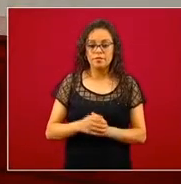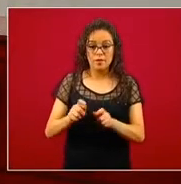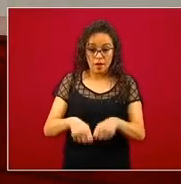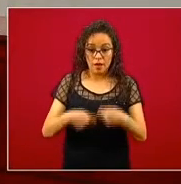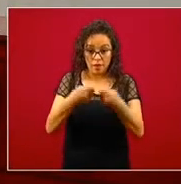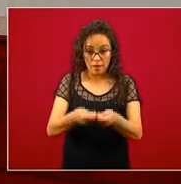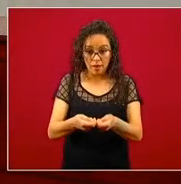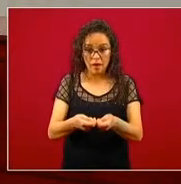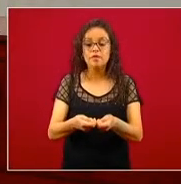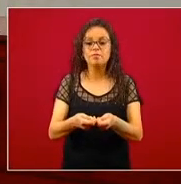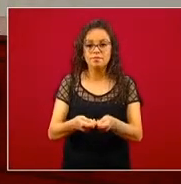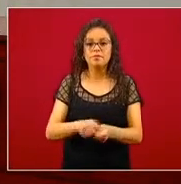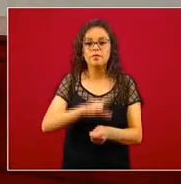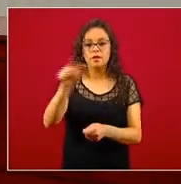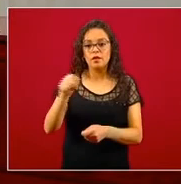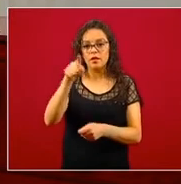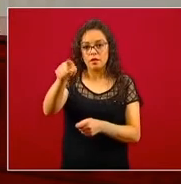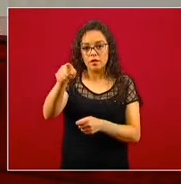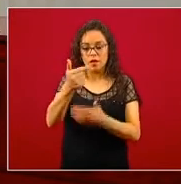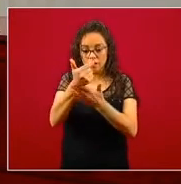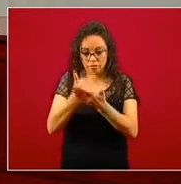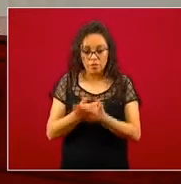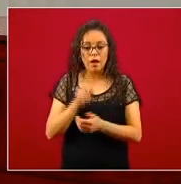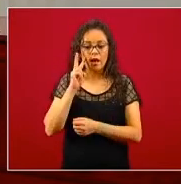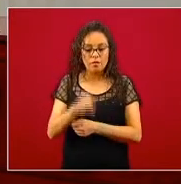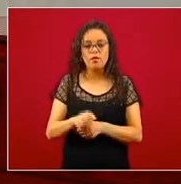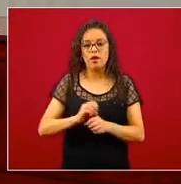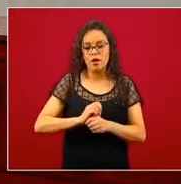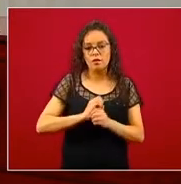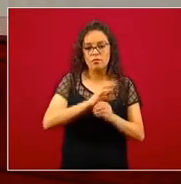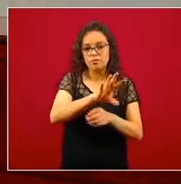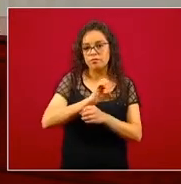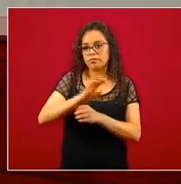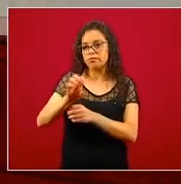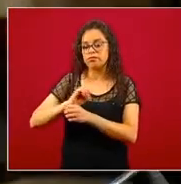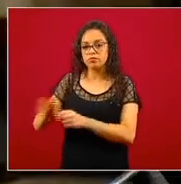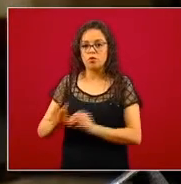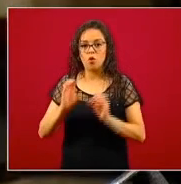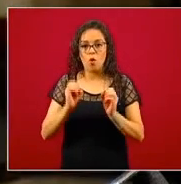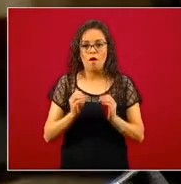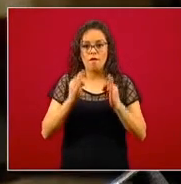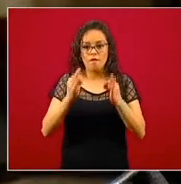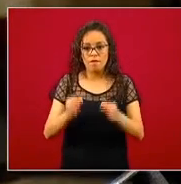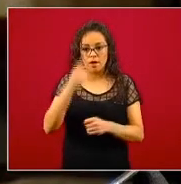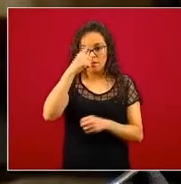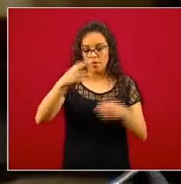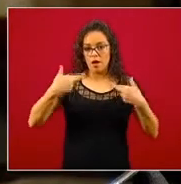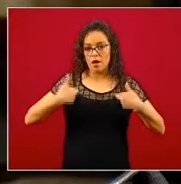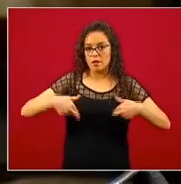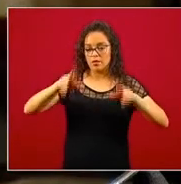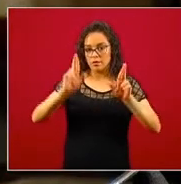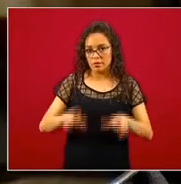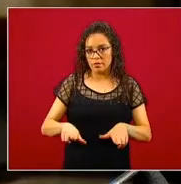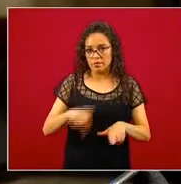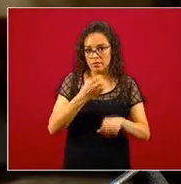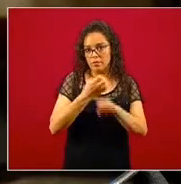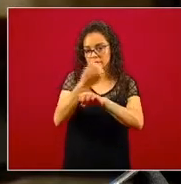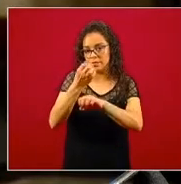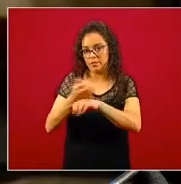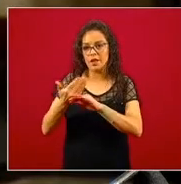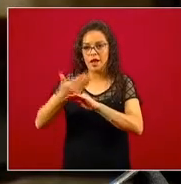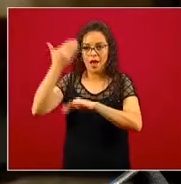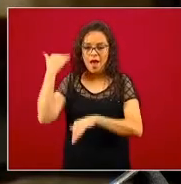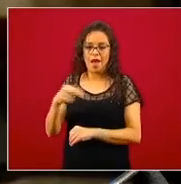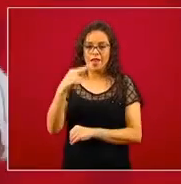but it is important, of course, to identify where the supply chain got stuck. I can guarantee that